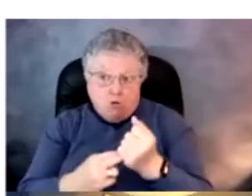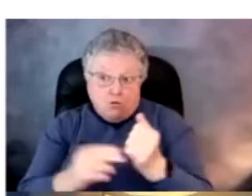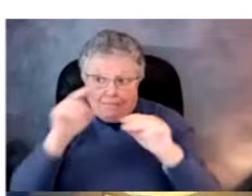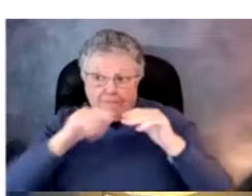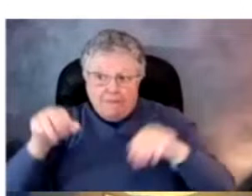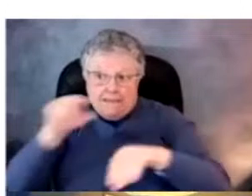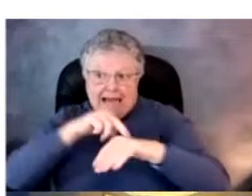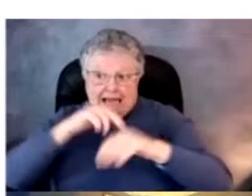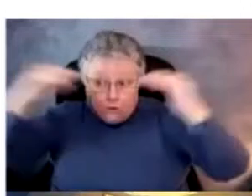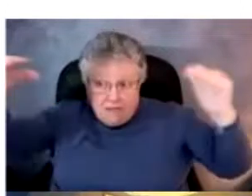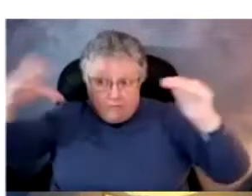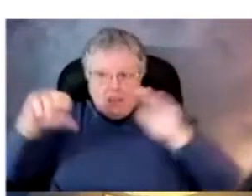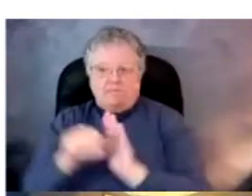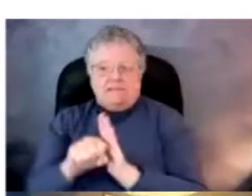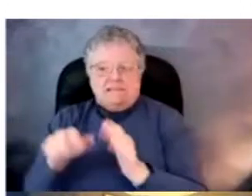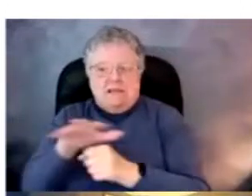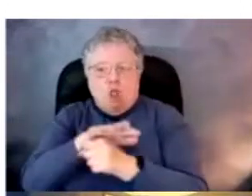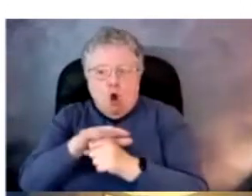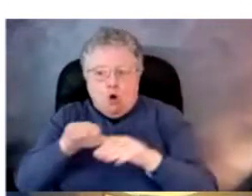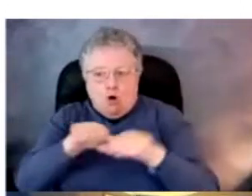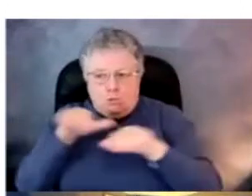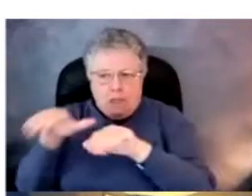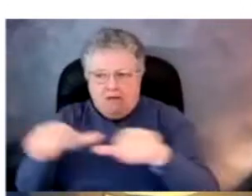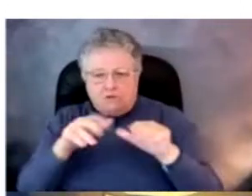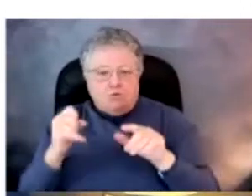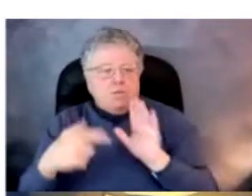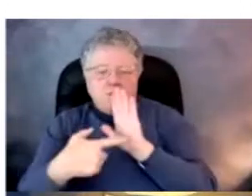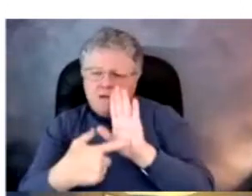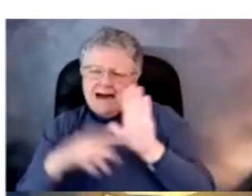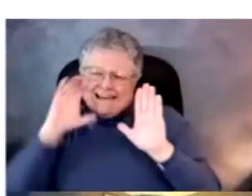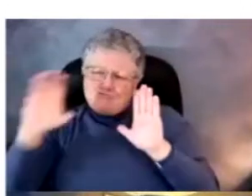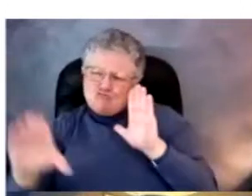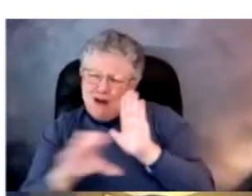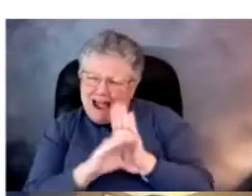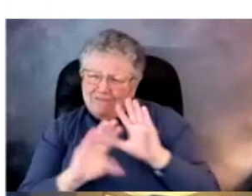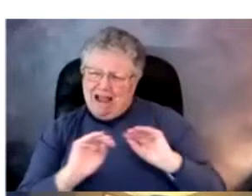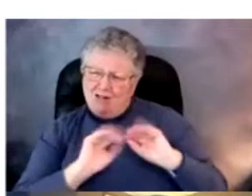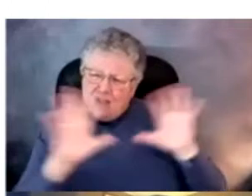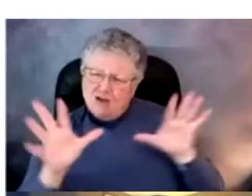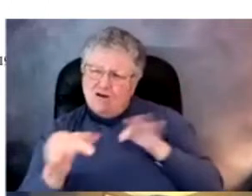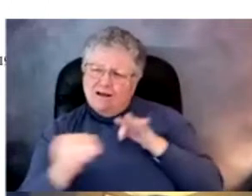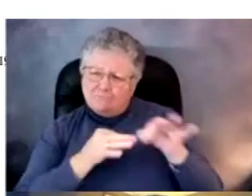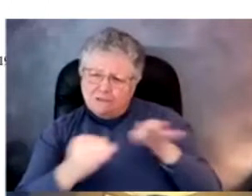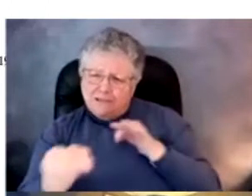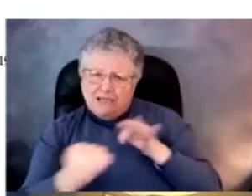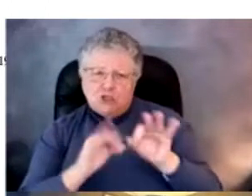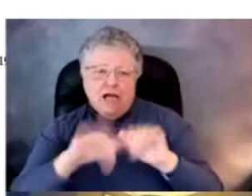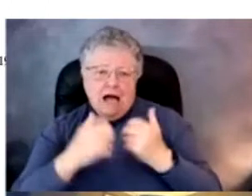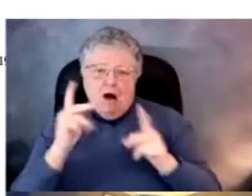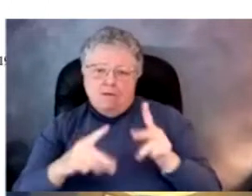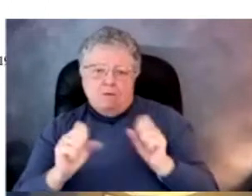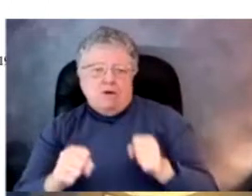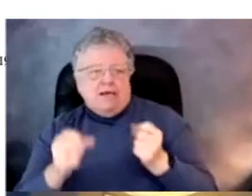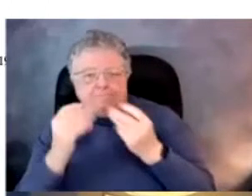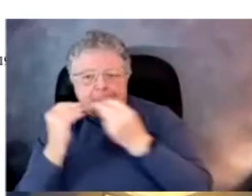a tool or a graphic that folks can use to communicate